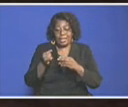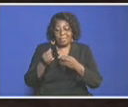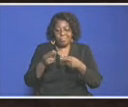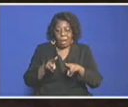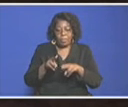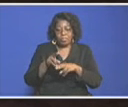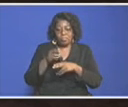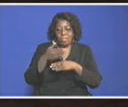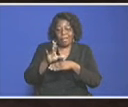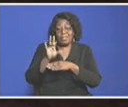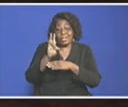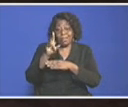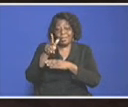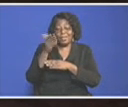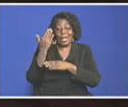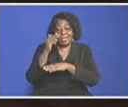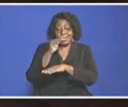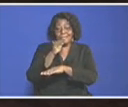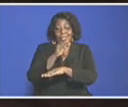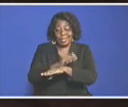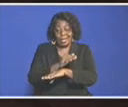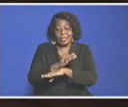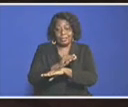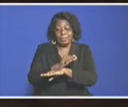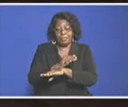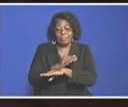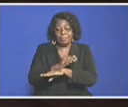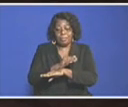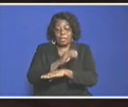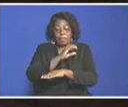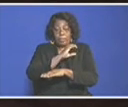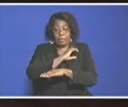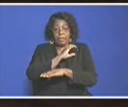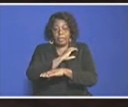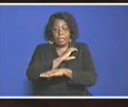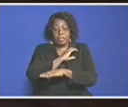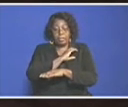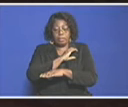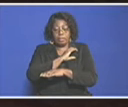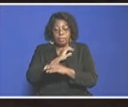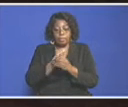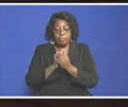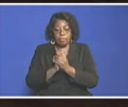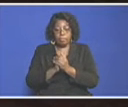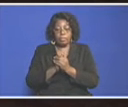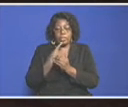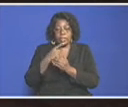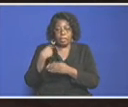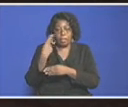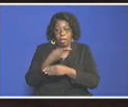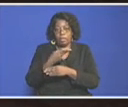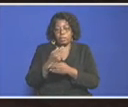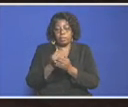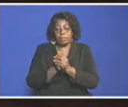night on Antigua Avenue in Elizabeth Estates. Police press liaison officer Peters fills us in as